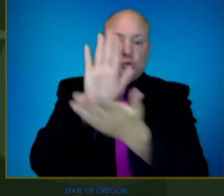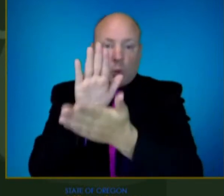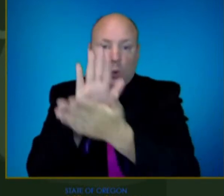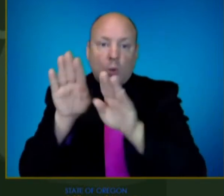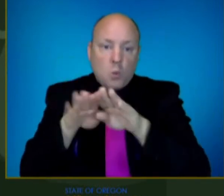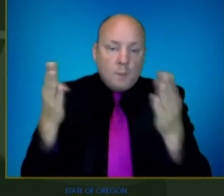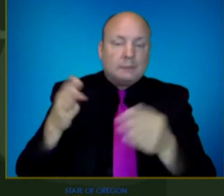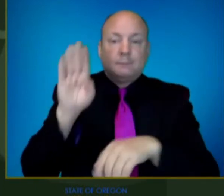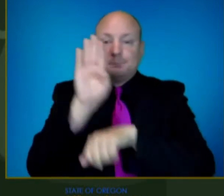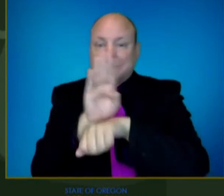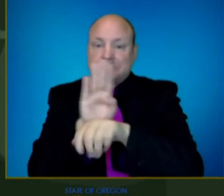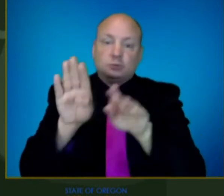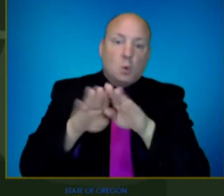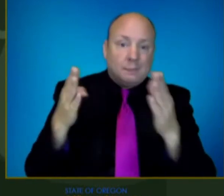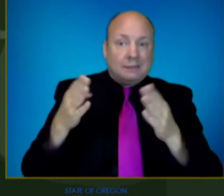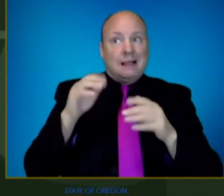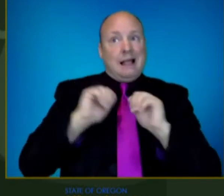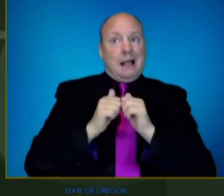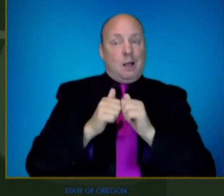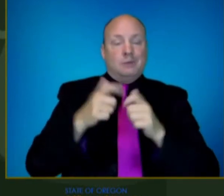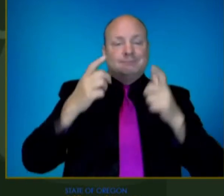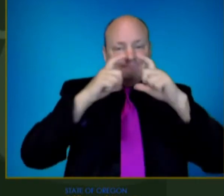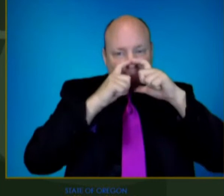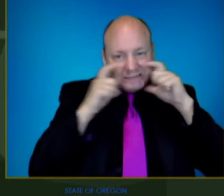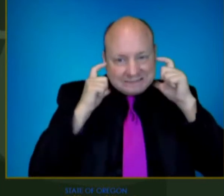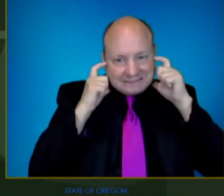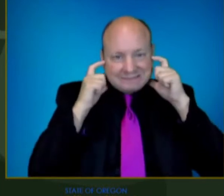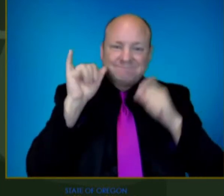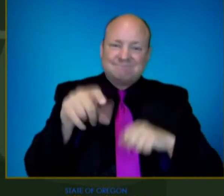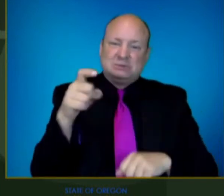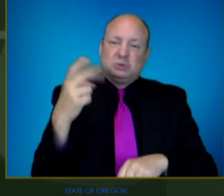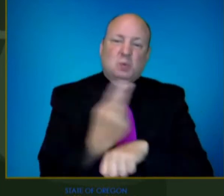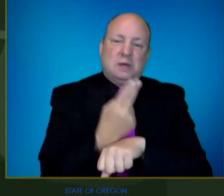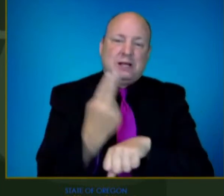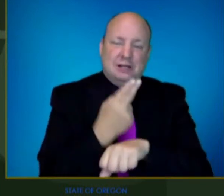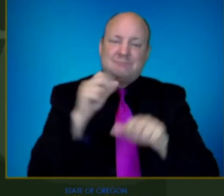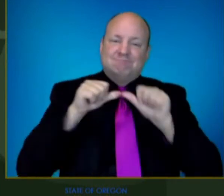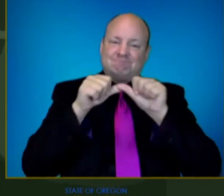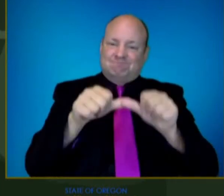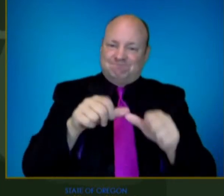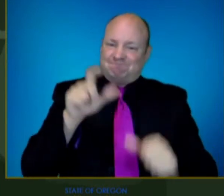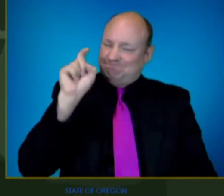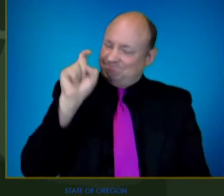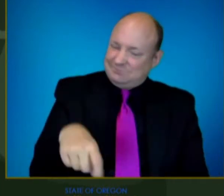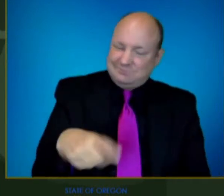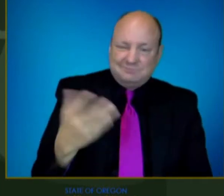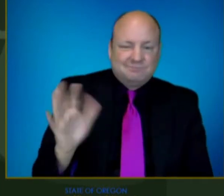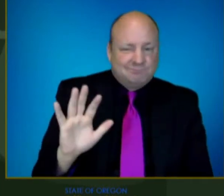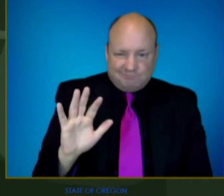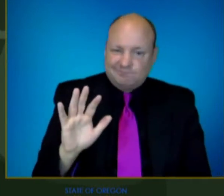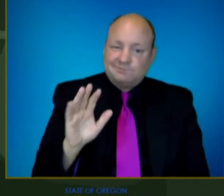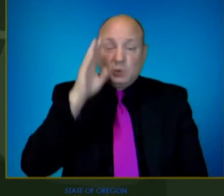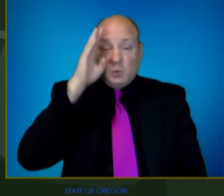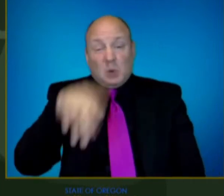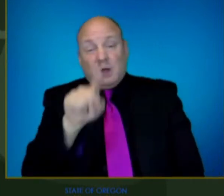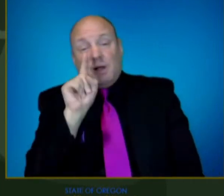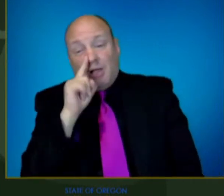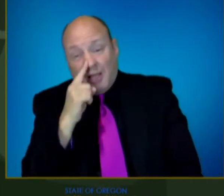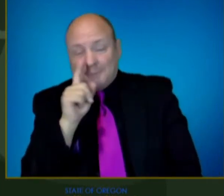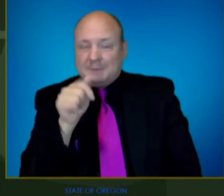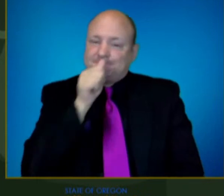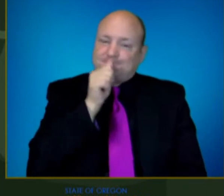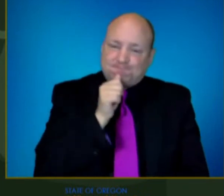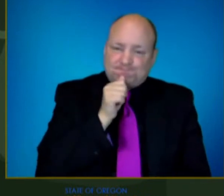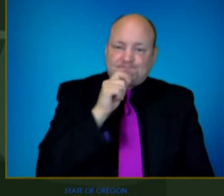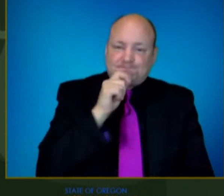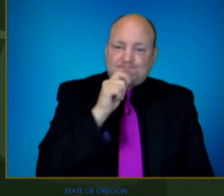wearing masks. I certainly am too. But every time someone wears a mask, that's one